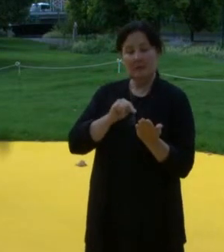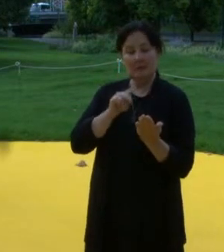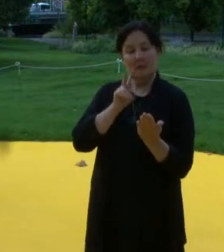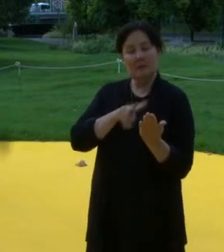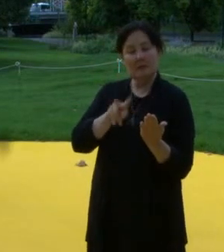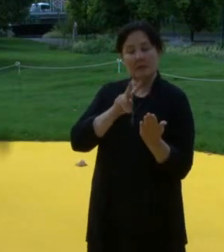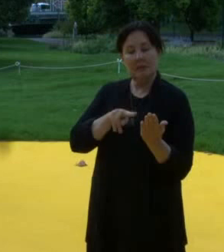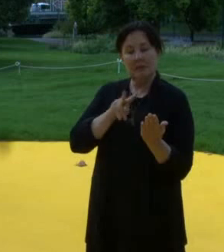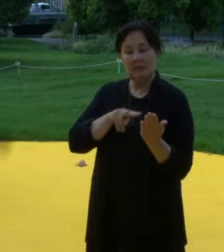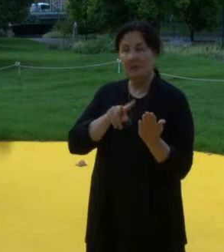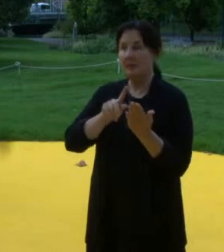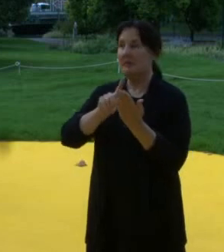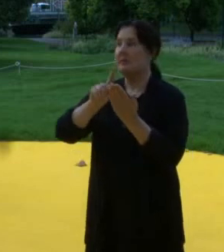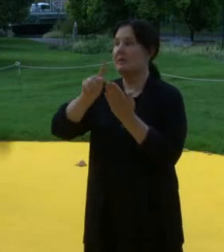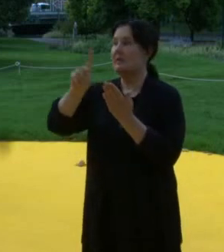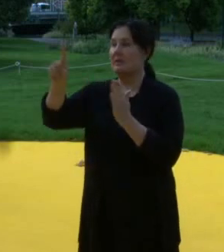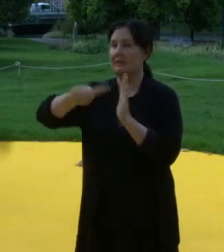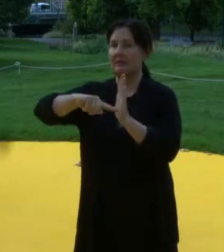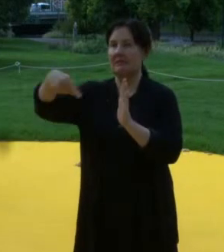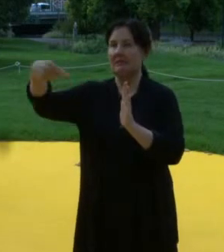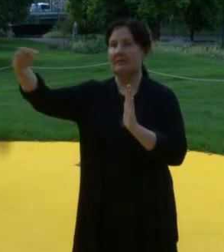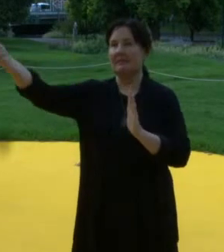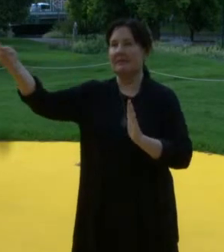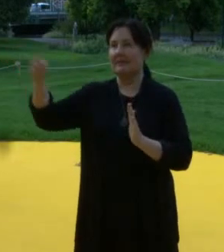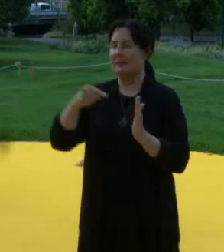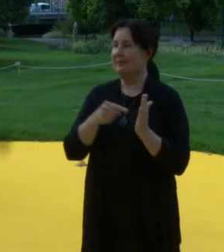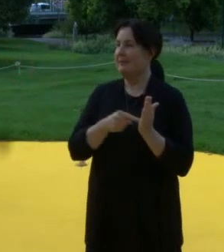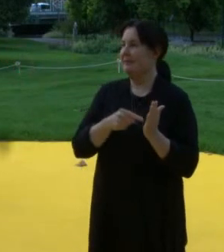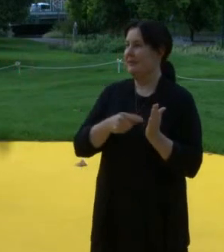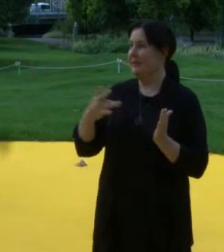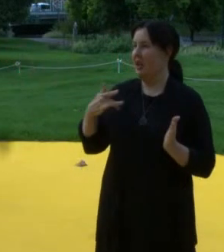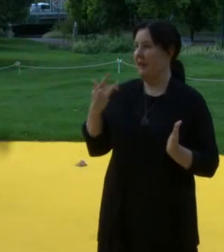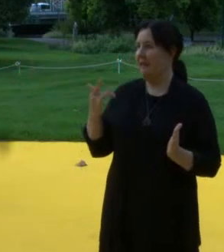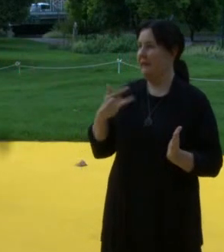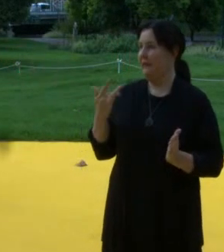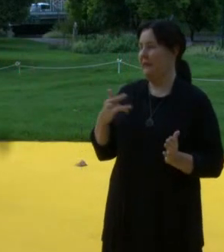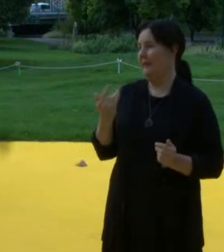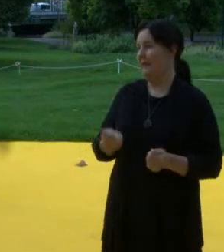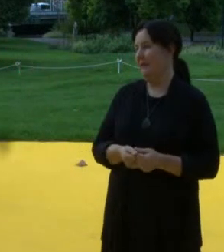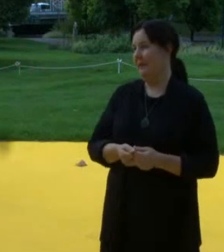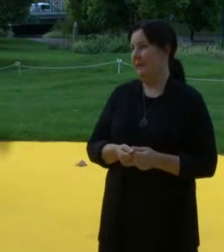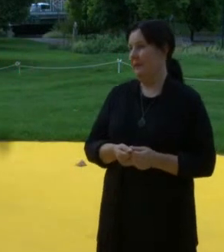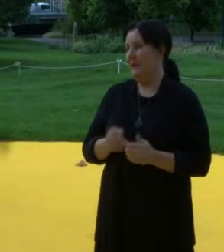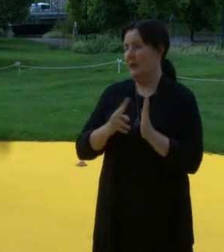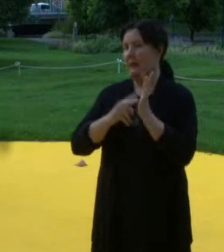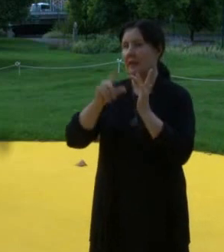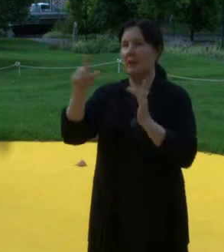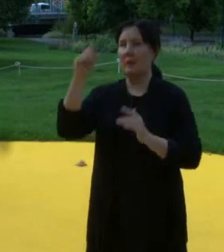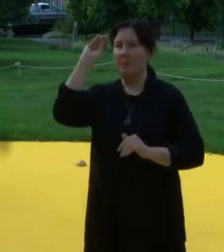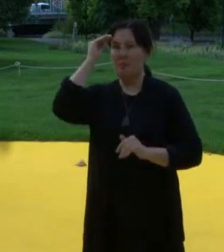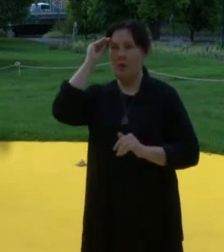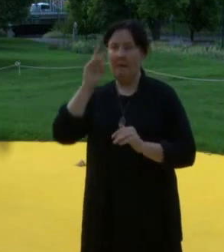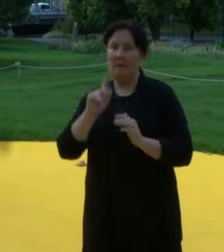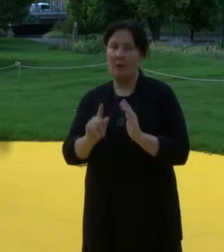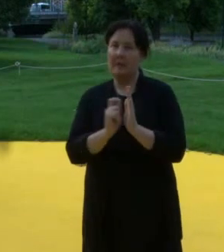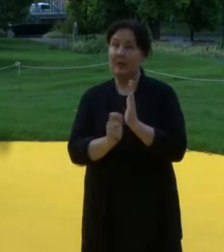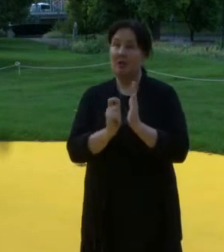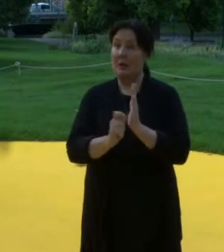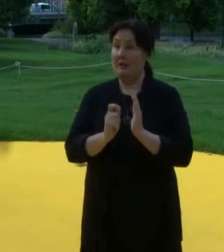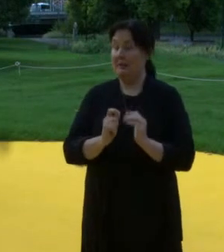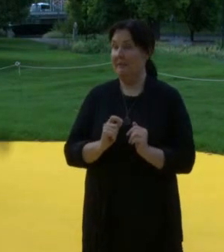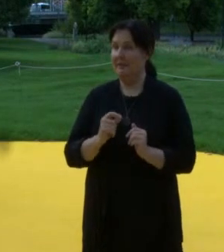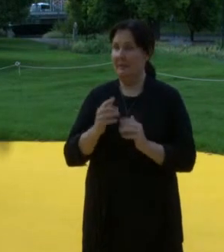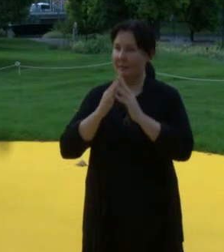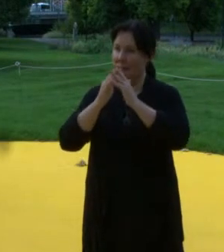time. Now, the Victorian Prize for Literature, worth $100,000, is the